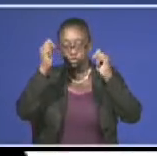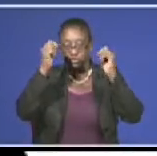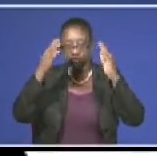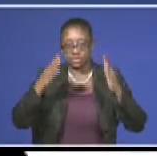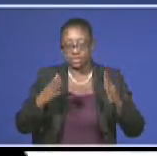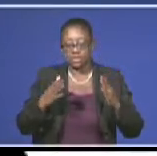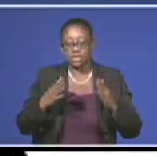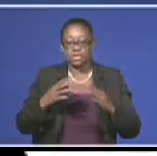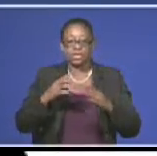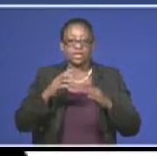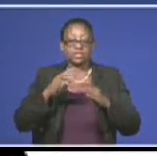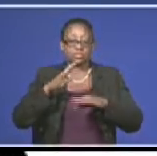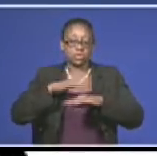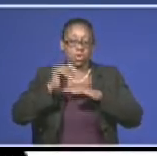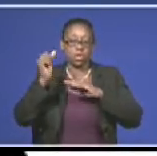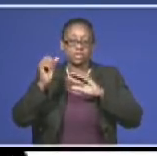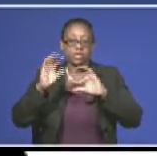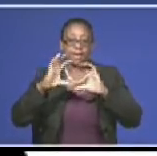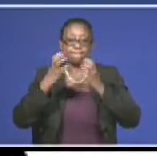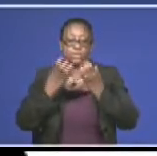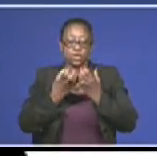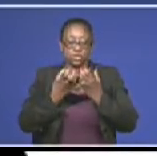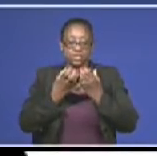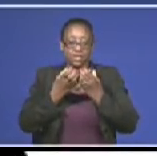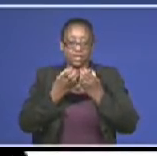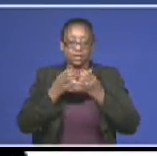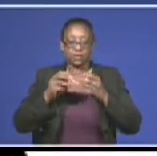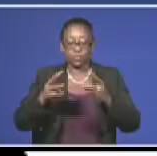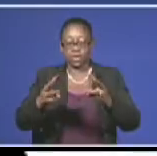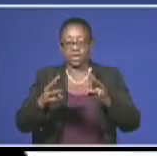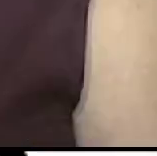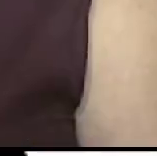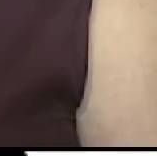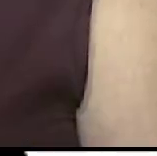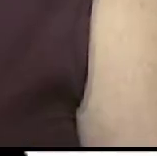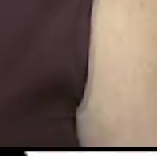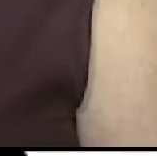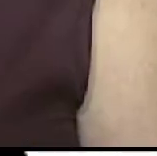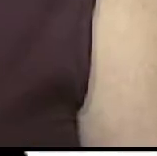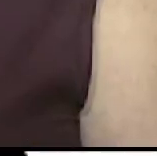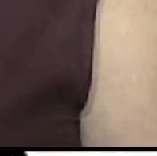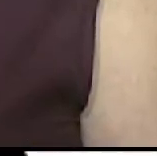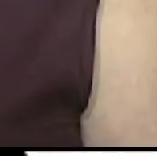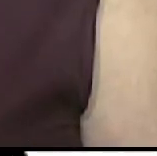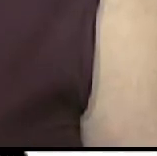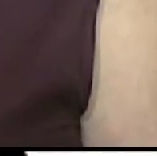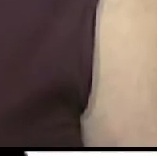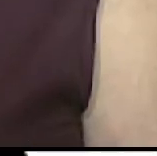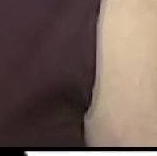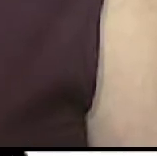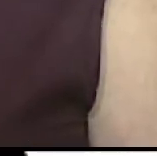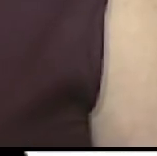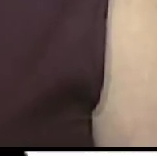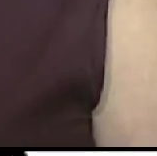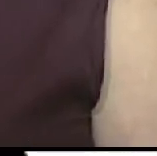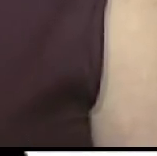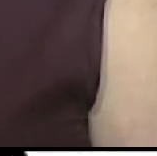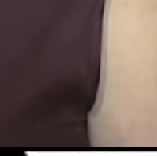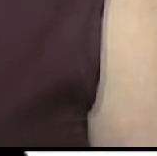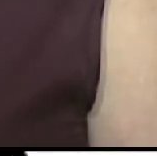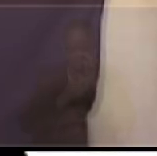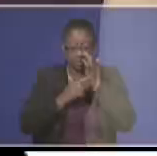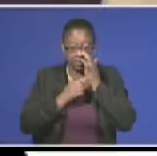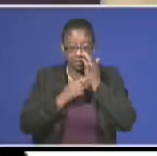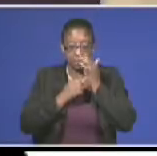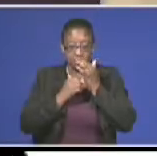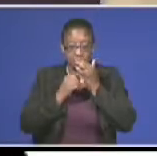called community-based tourism, and joining us to talk about it, Janet Johnson, the CEO and Executive Director of the Tourism